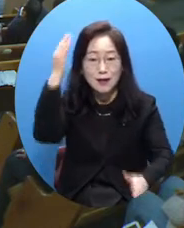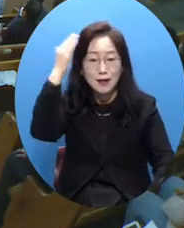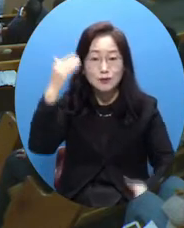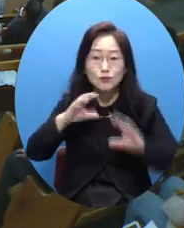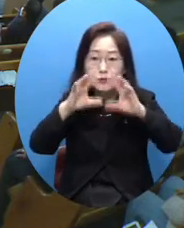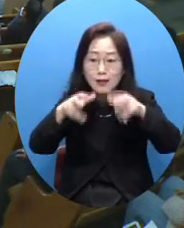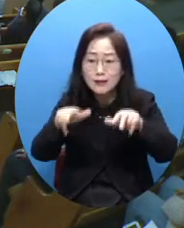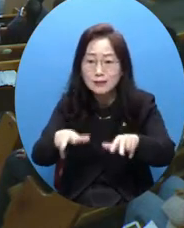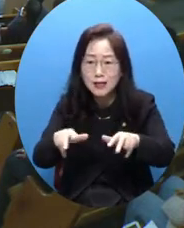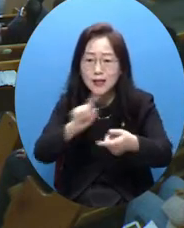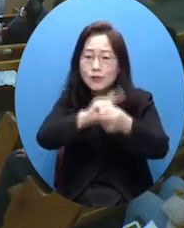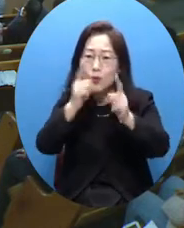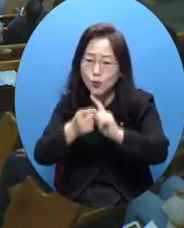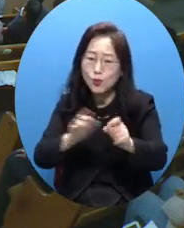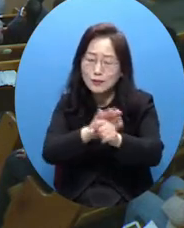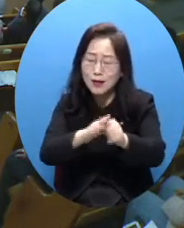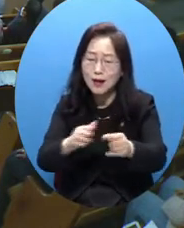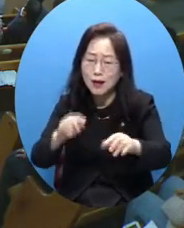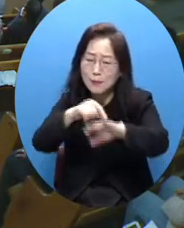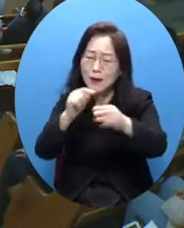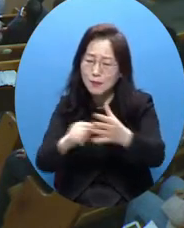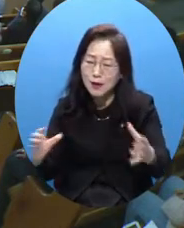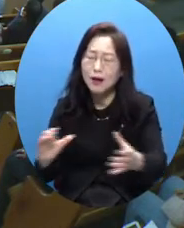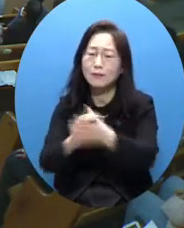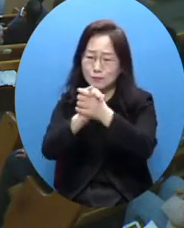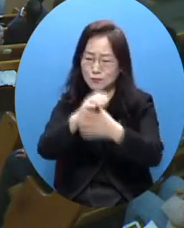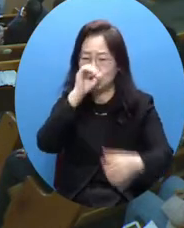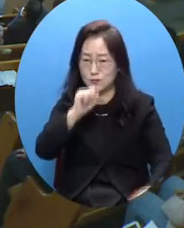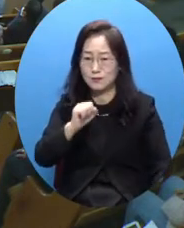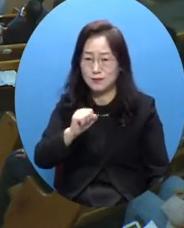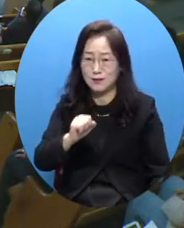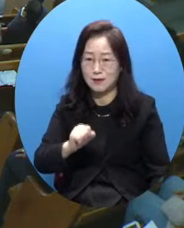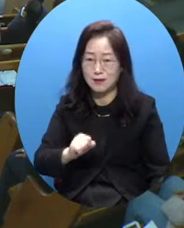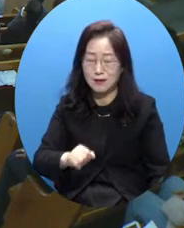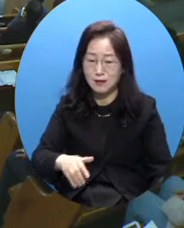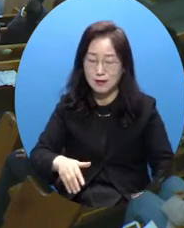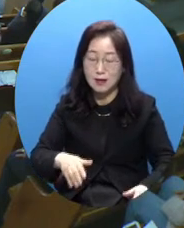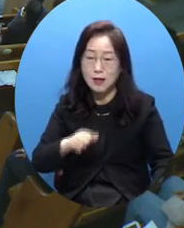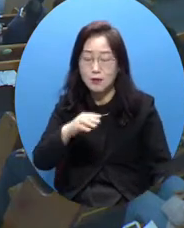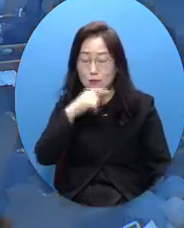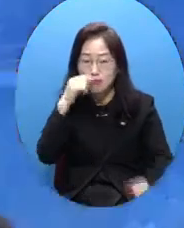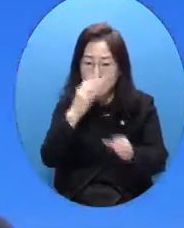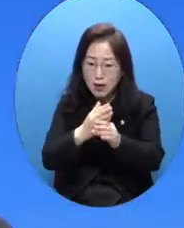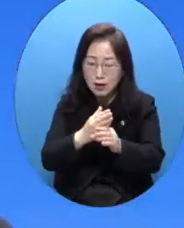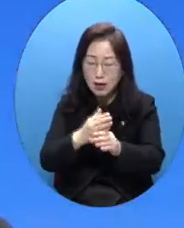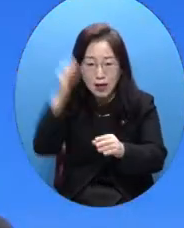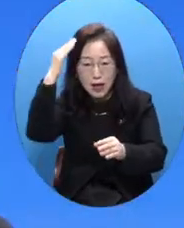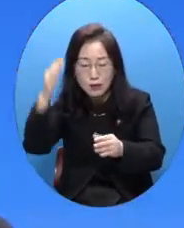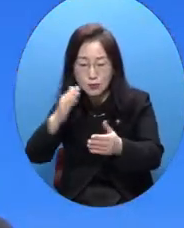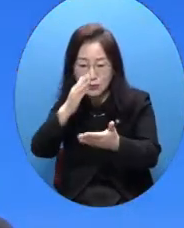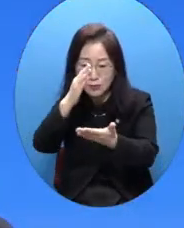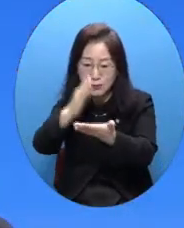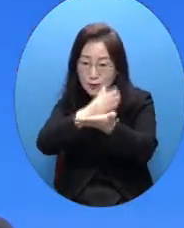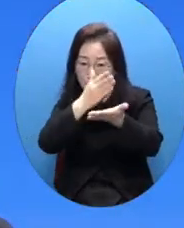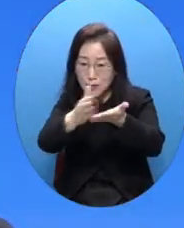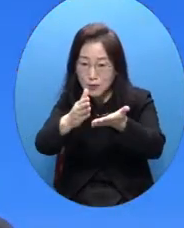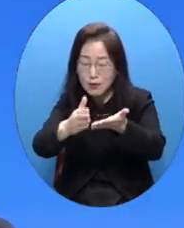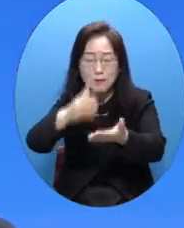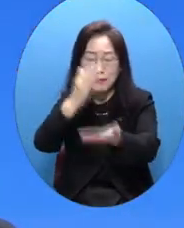true now our Republic of Korea let us reconcile one another